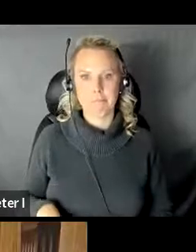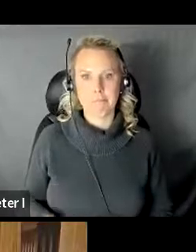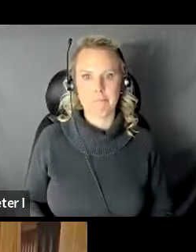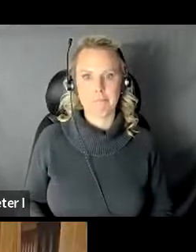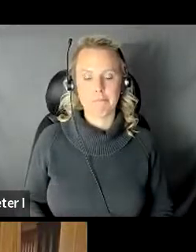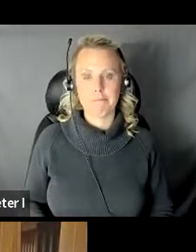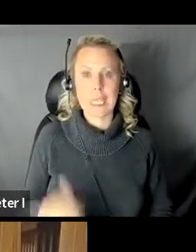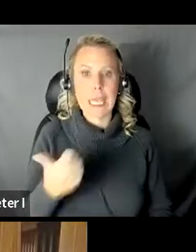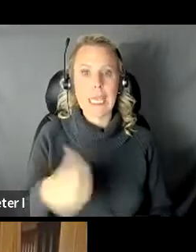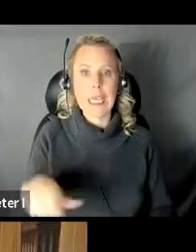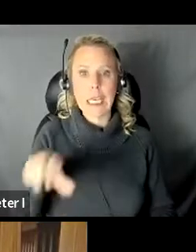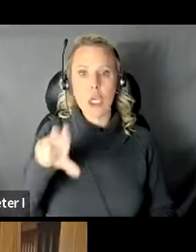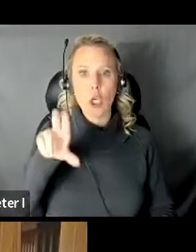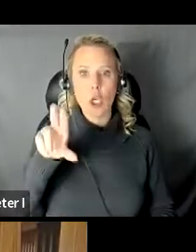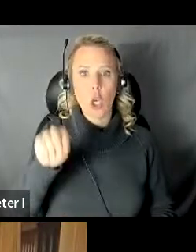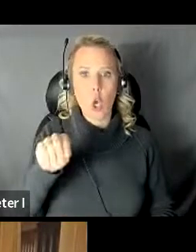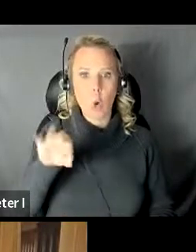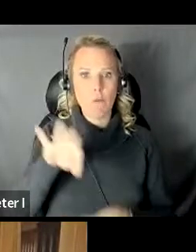Are there any no votes?